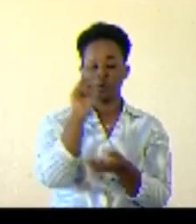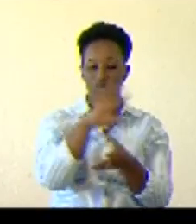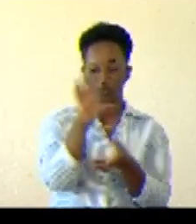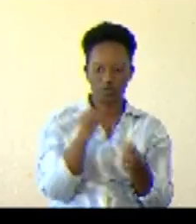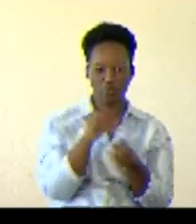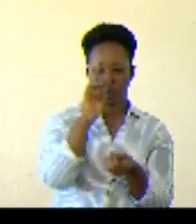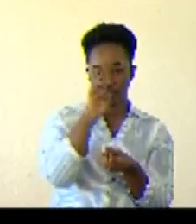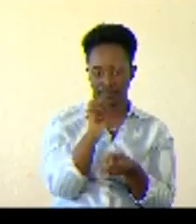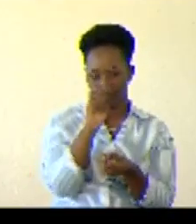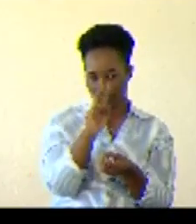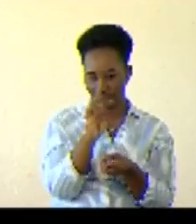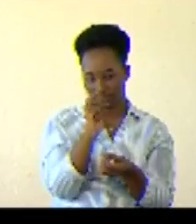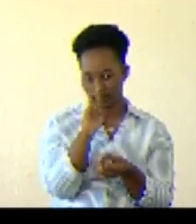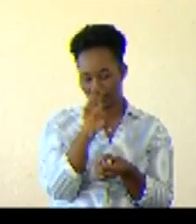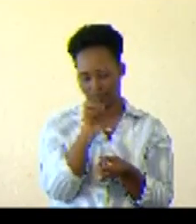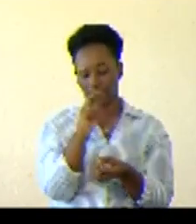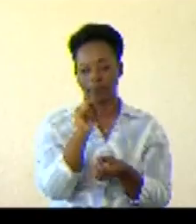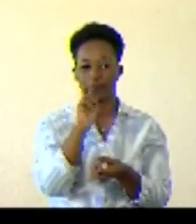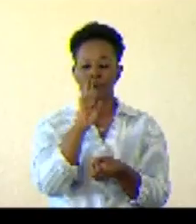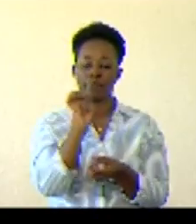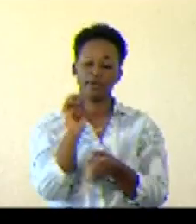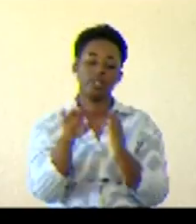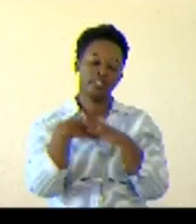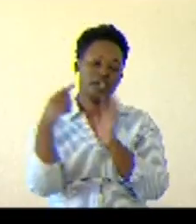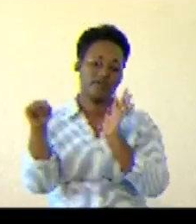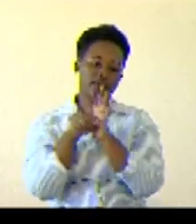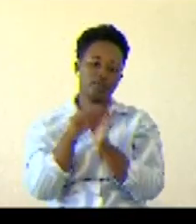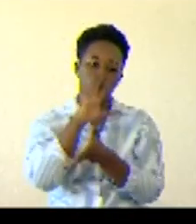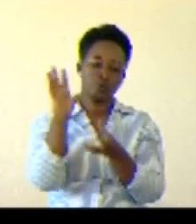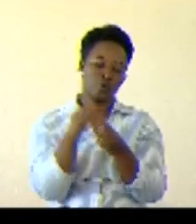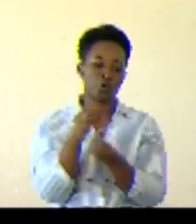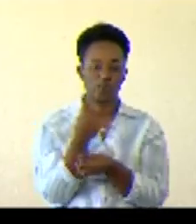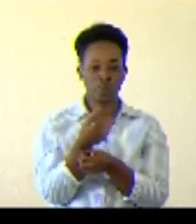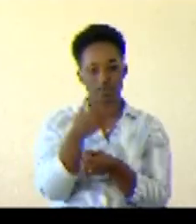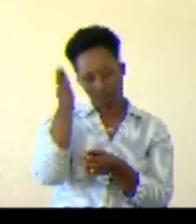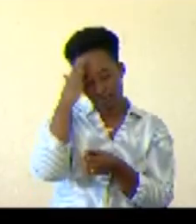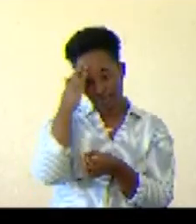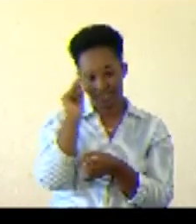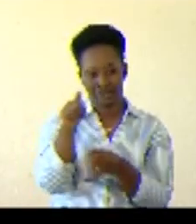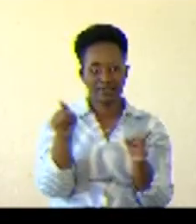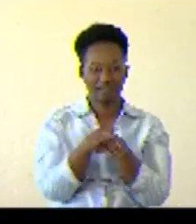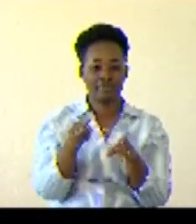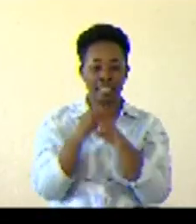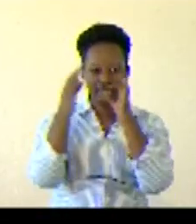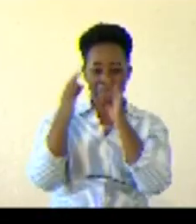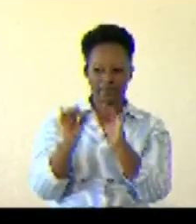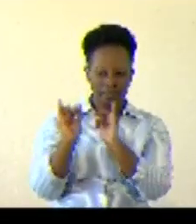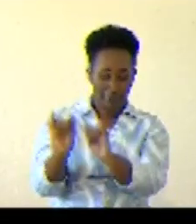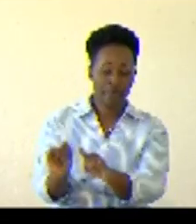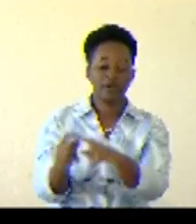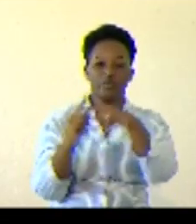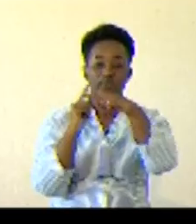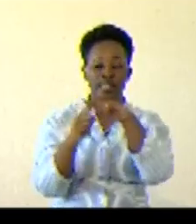having quantity times price, then minus total cost. Total cost, you know, it is equal to fixed assets plus